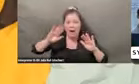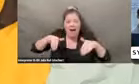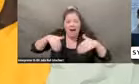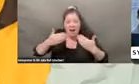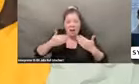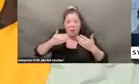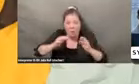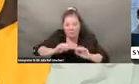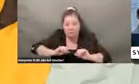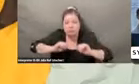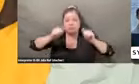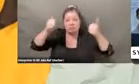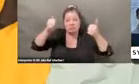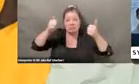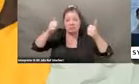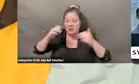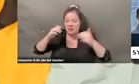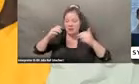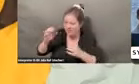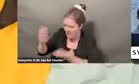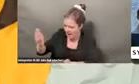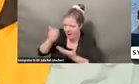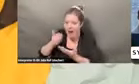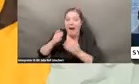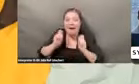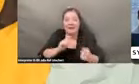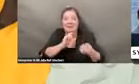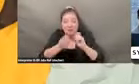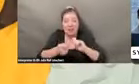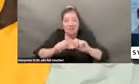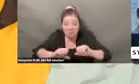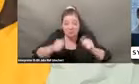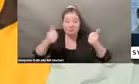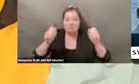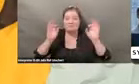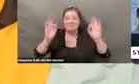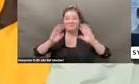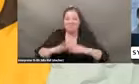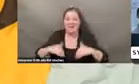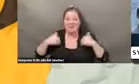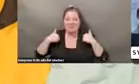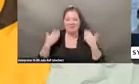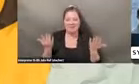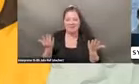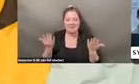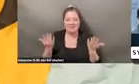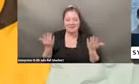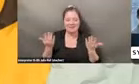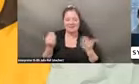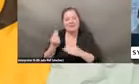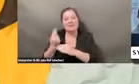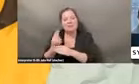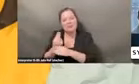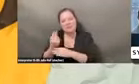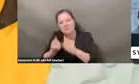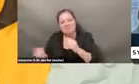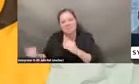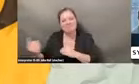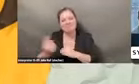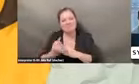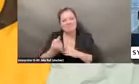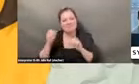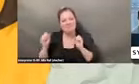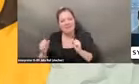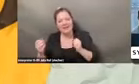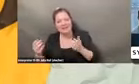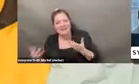also good to give feedback. It's an opportunity for the users as well to be a part of it, to help